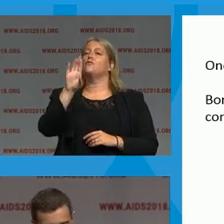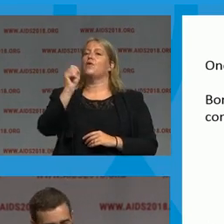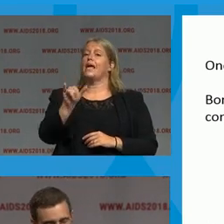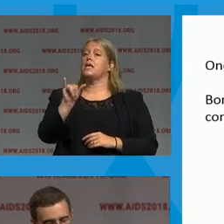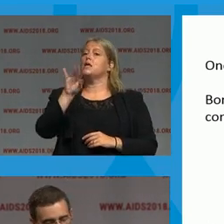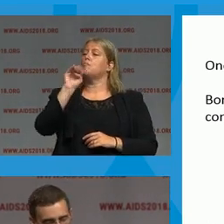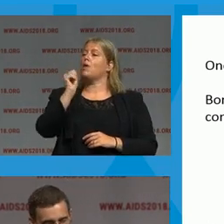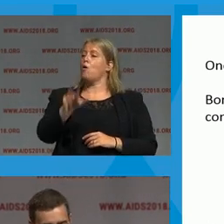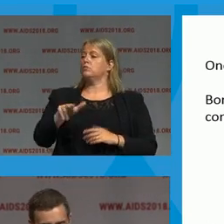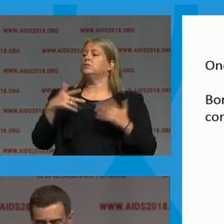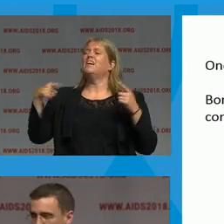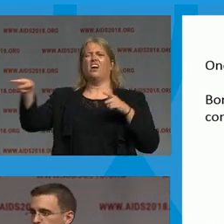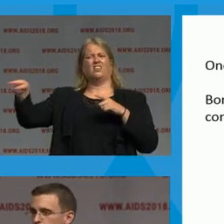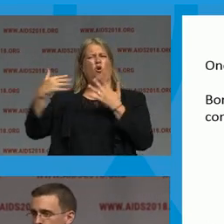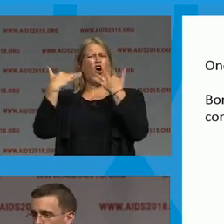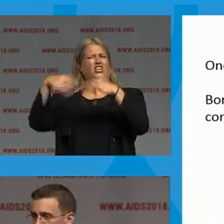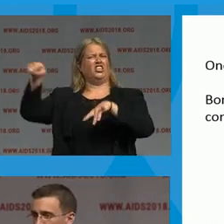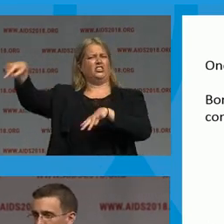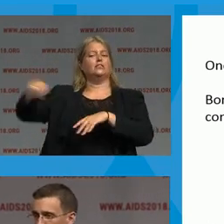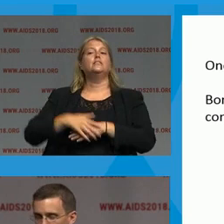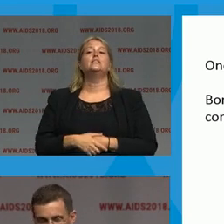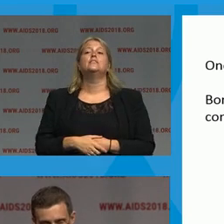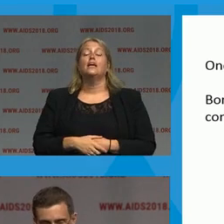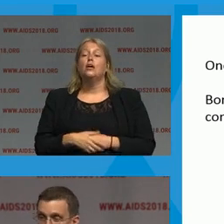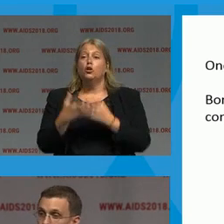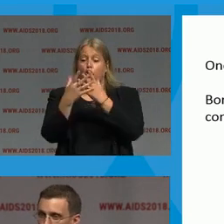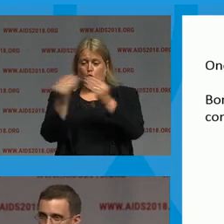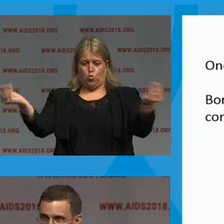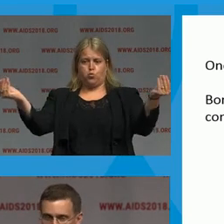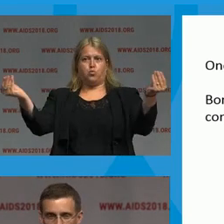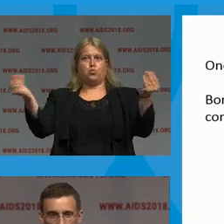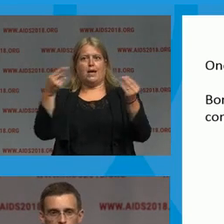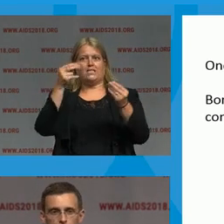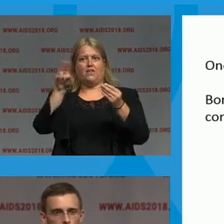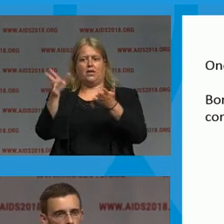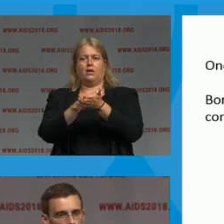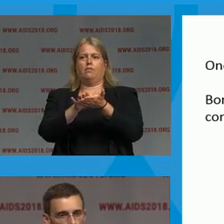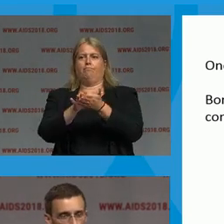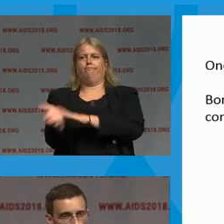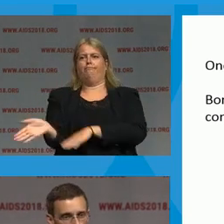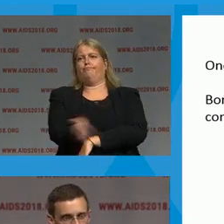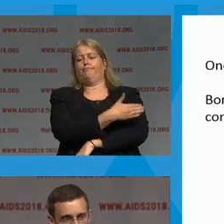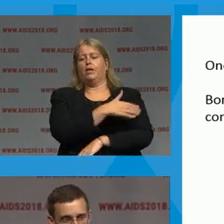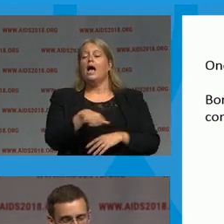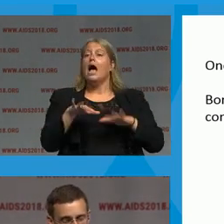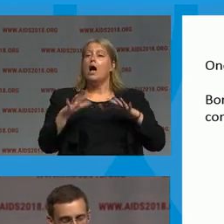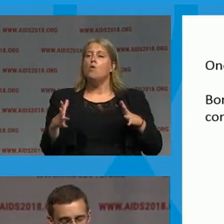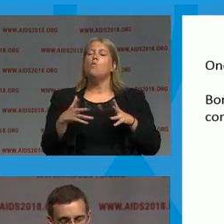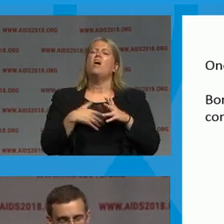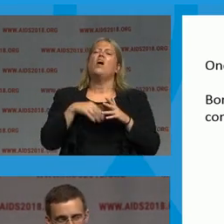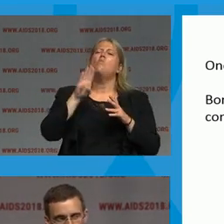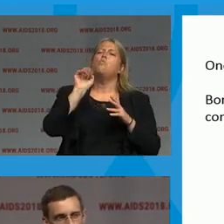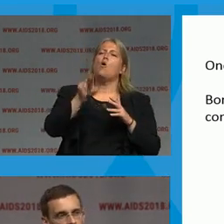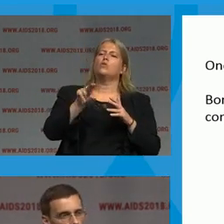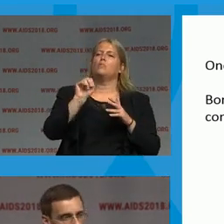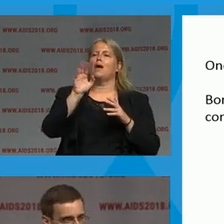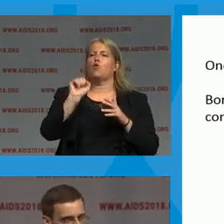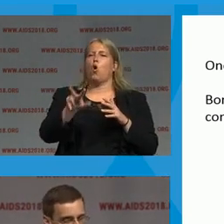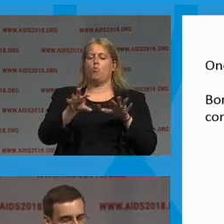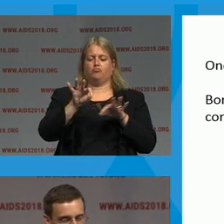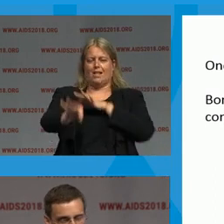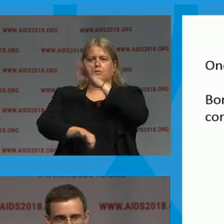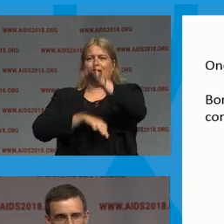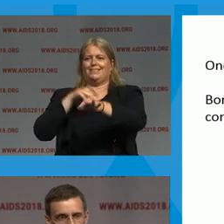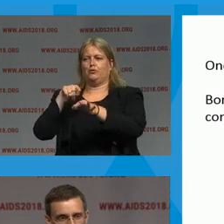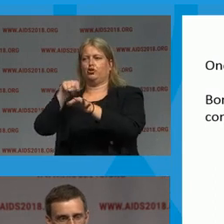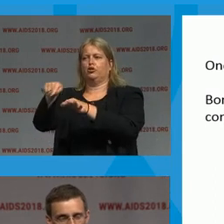audience. How was this cure achieved? Through a bone marrow transplantation, which is too risky and toxic to be an alternative